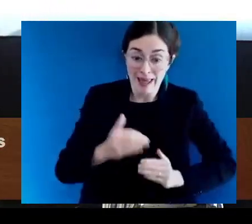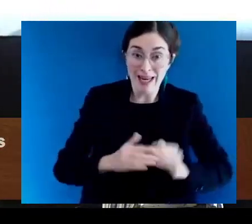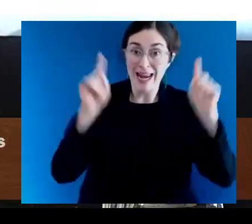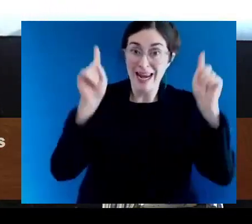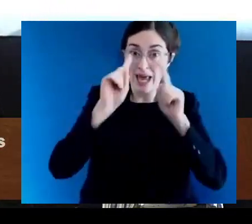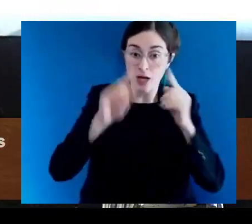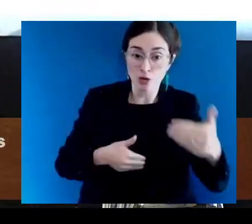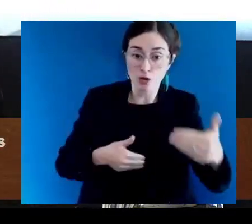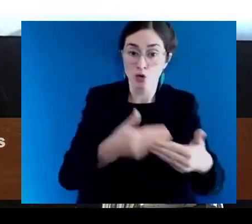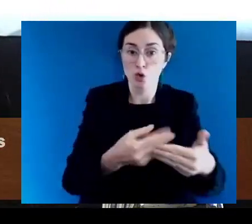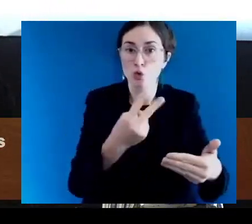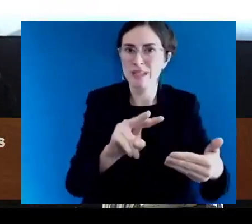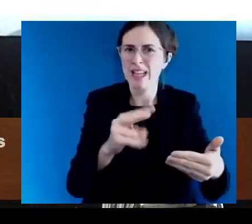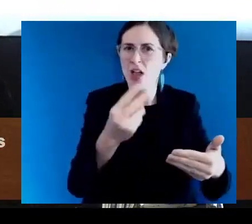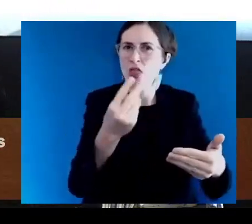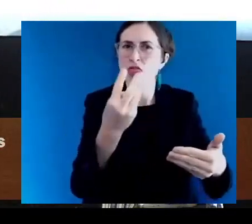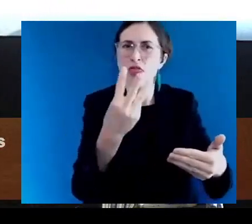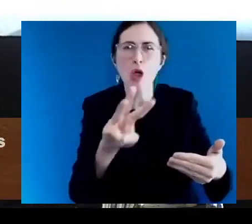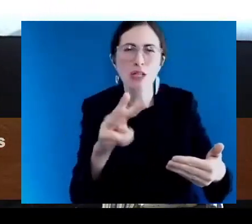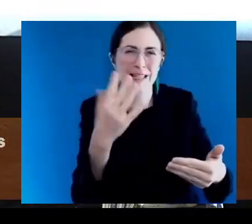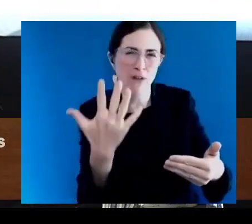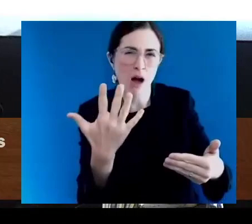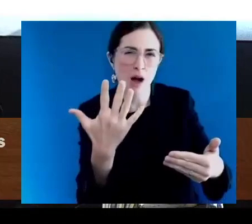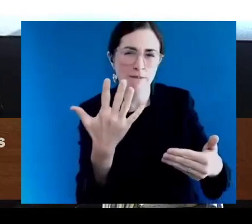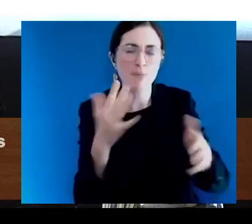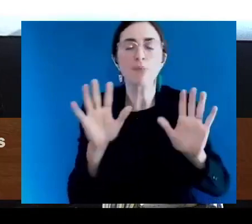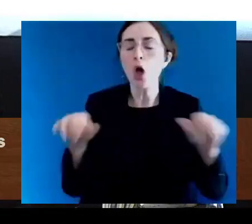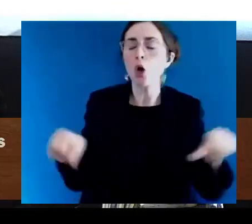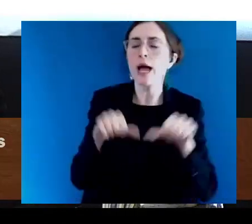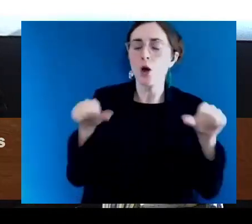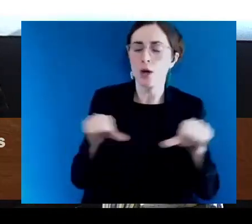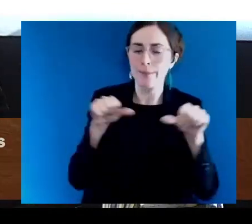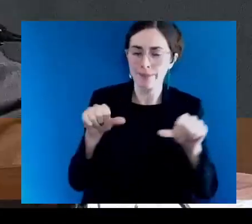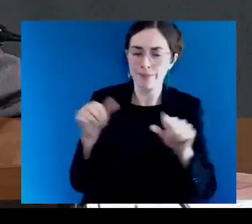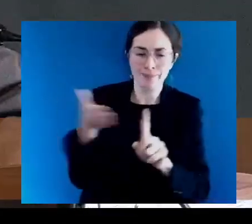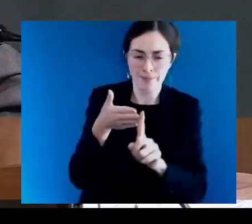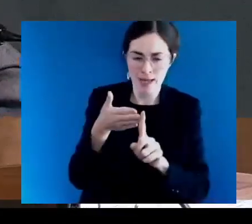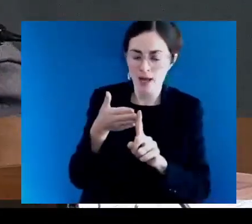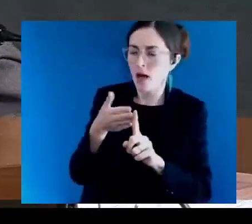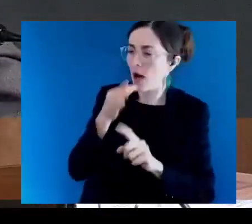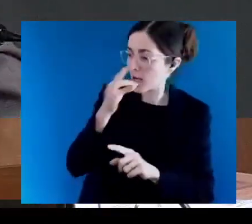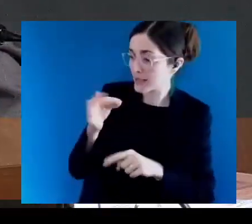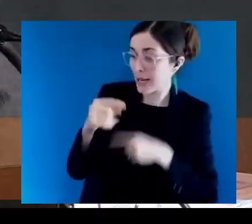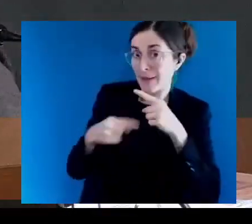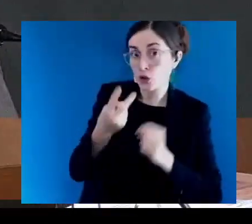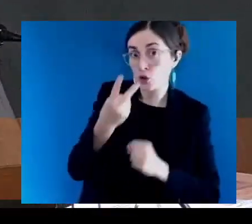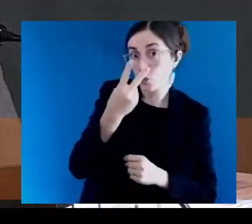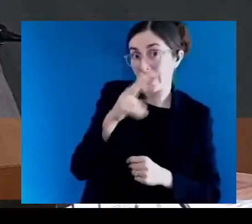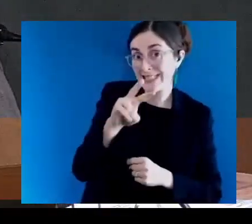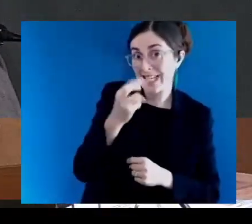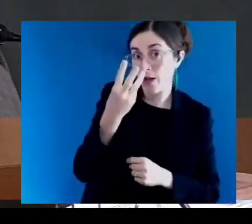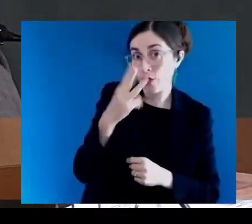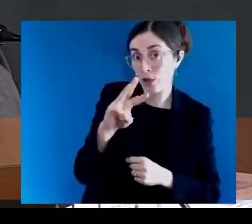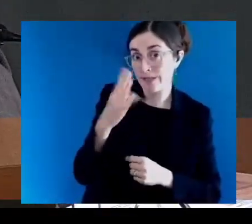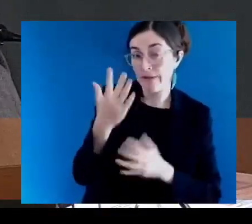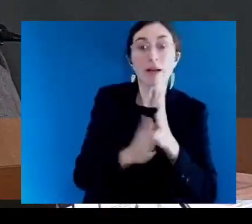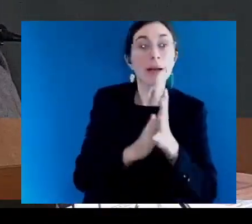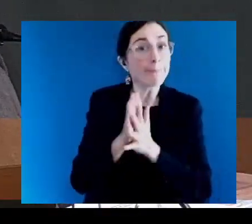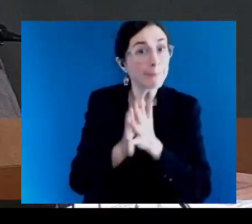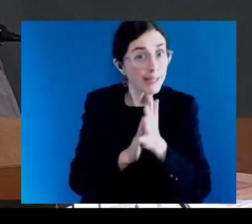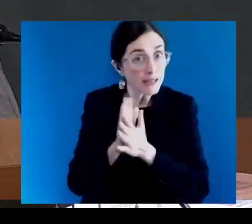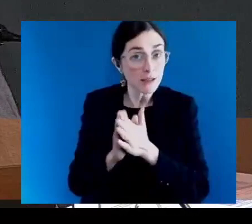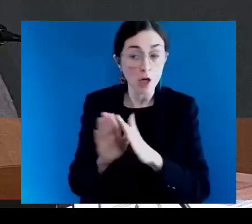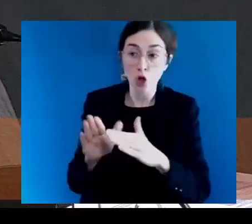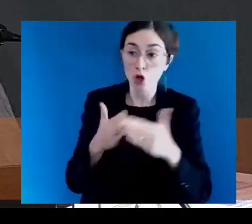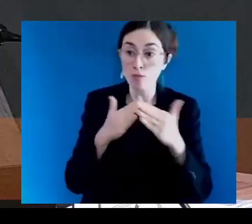Okay, that's the date I think that's I was... The date, yes. Okay, 2035, let's focus on that. Yes. So the community benefit payment that you